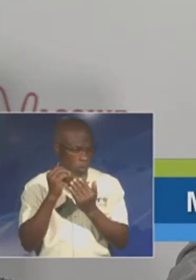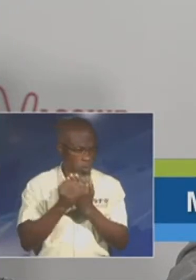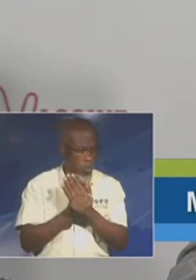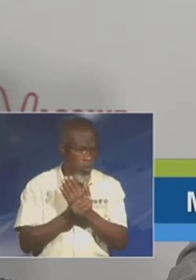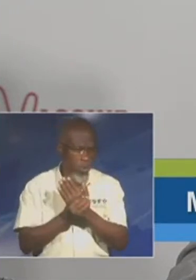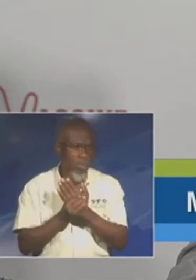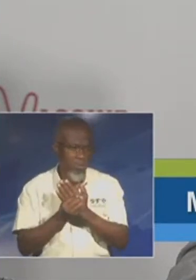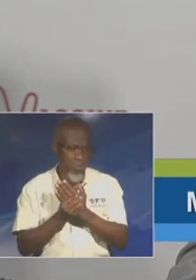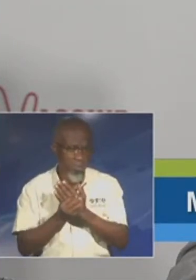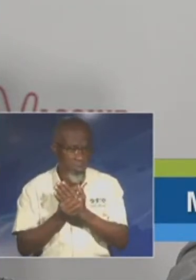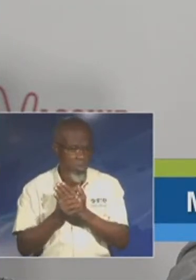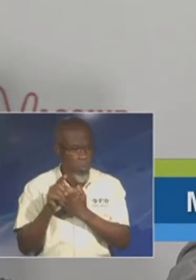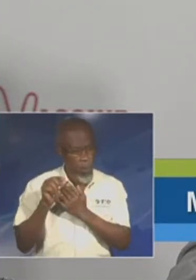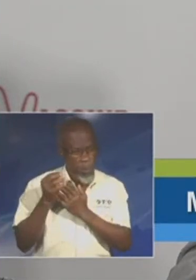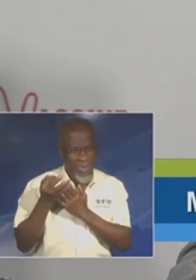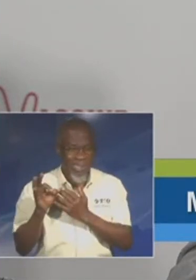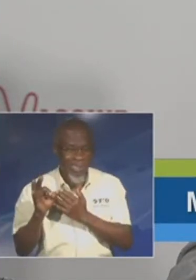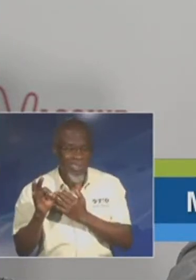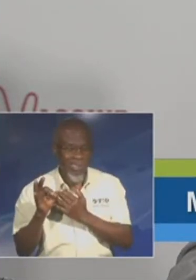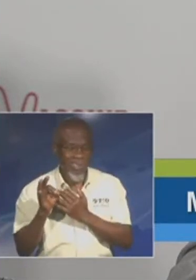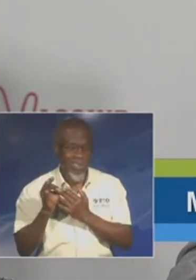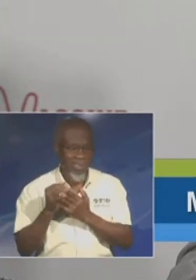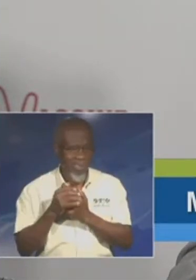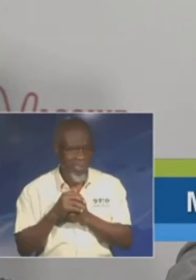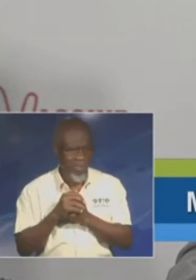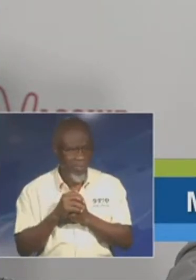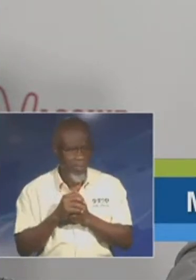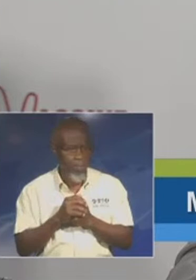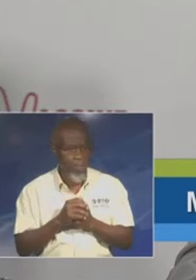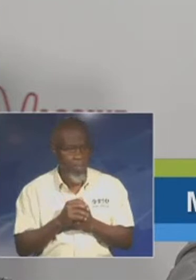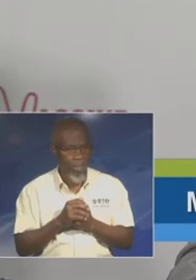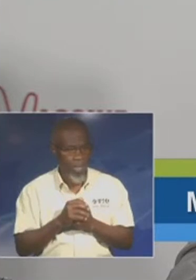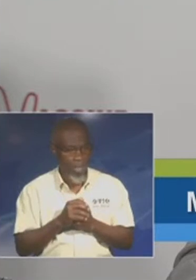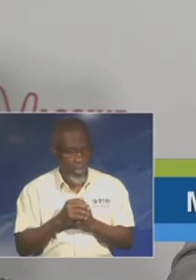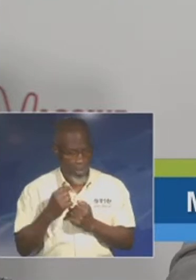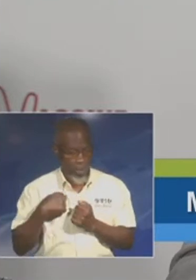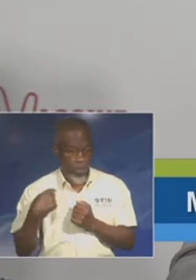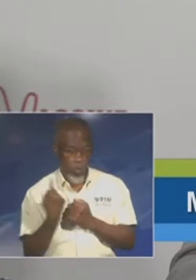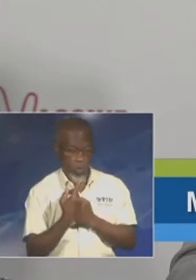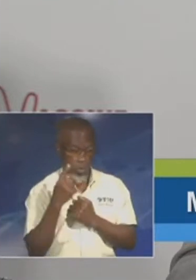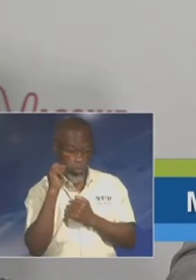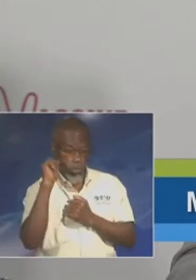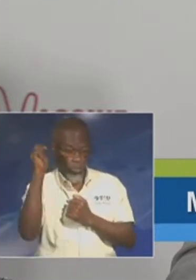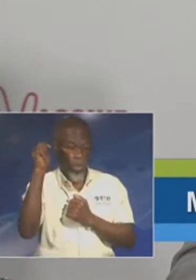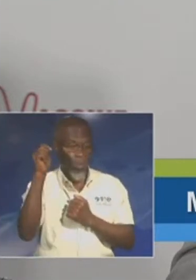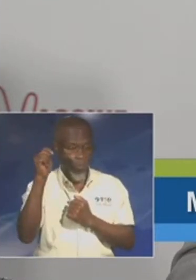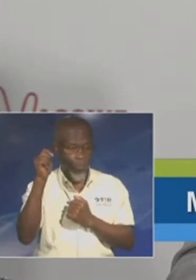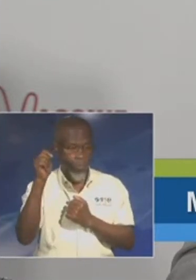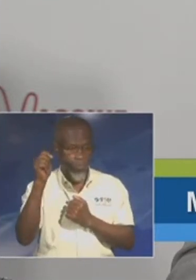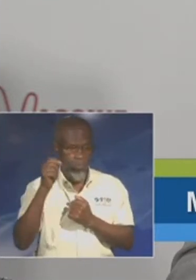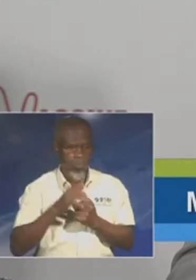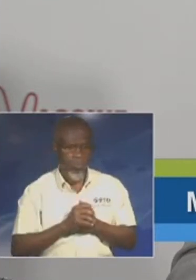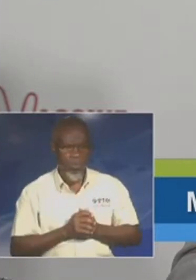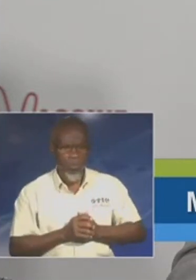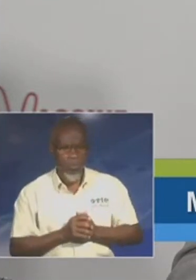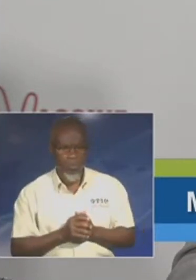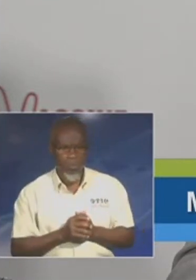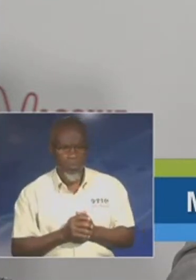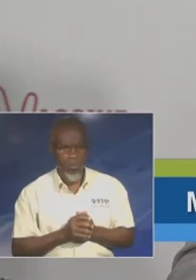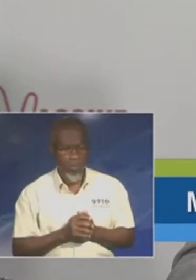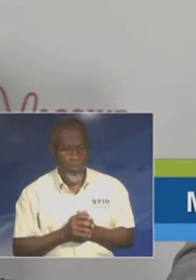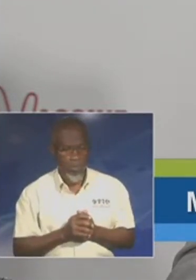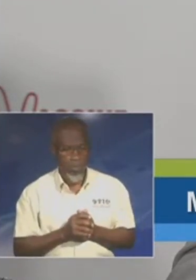press conference in Tobago to deal with COVID, and I was there. And at that time, we were given